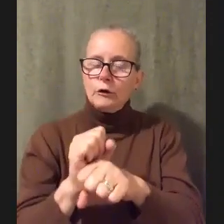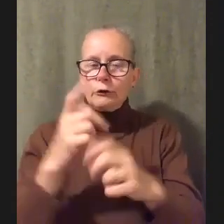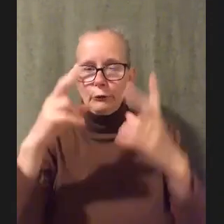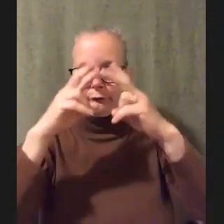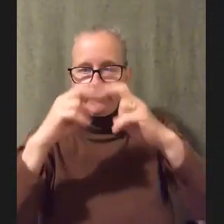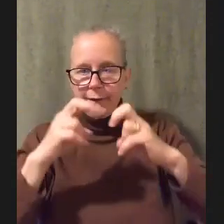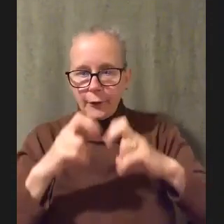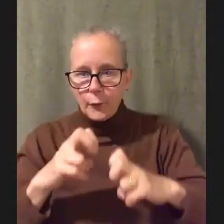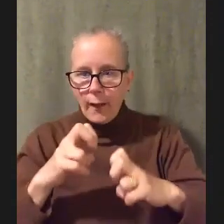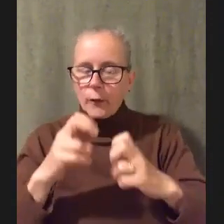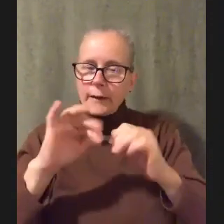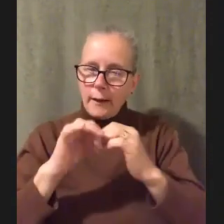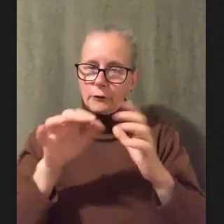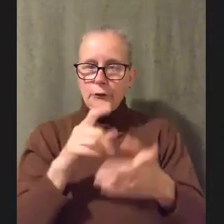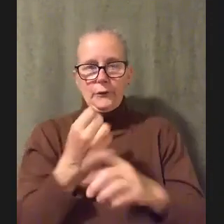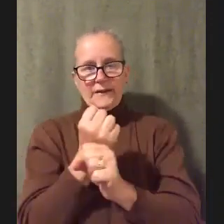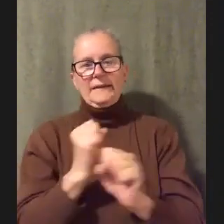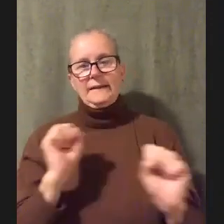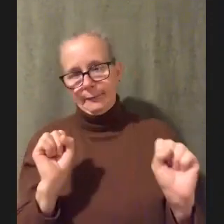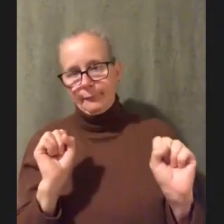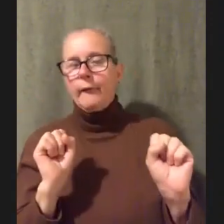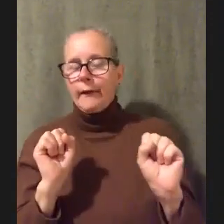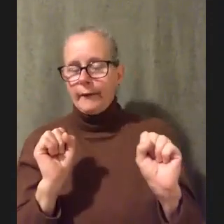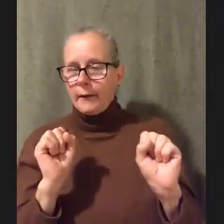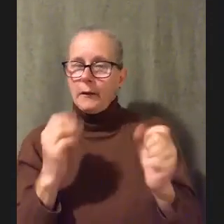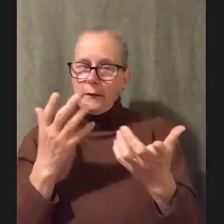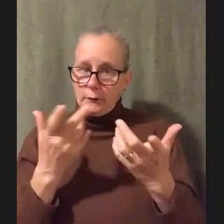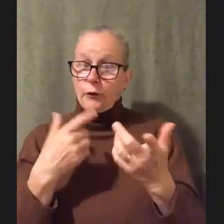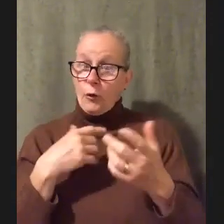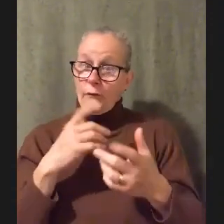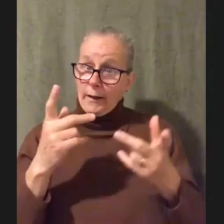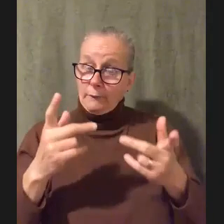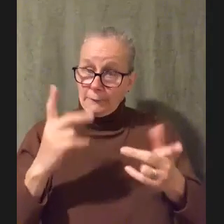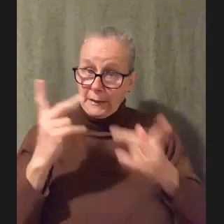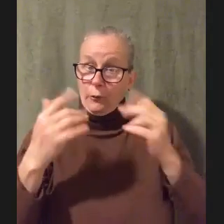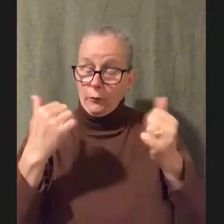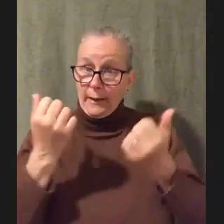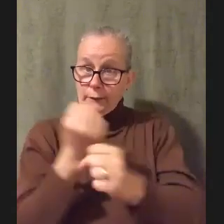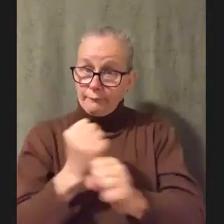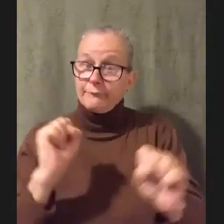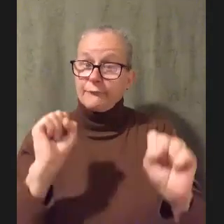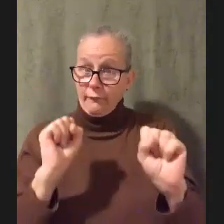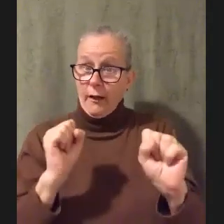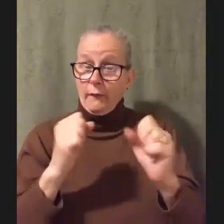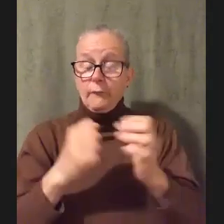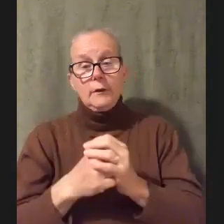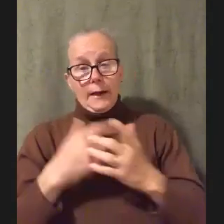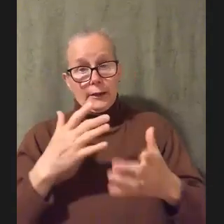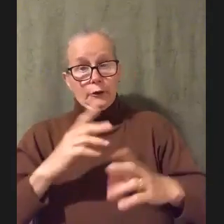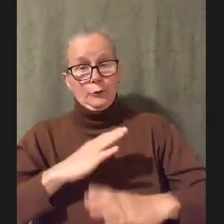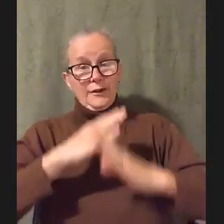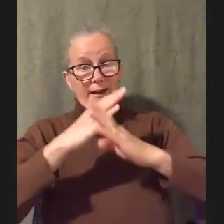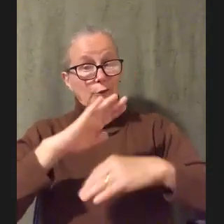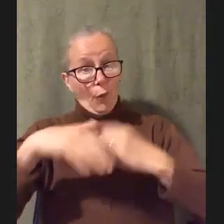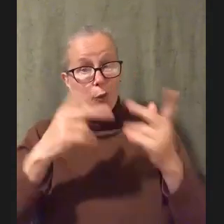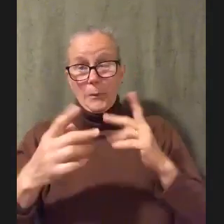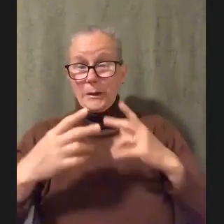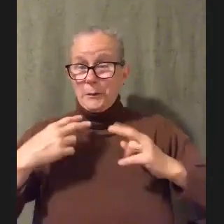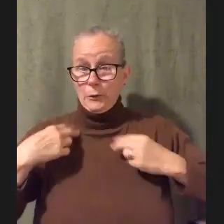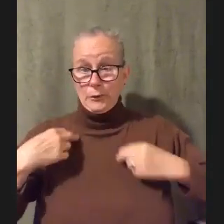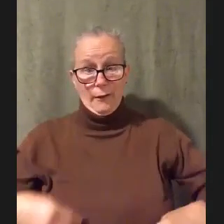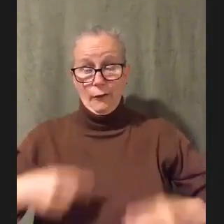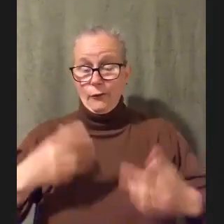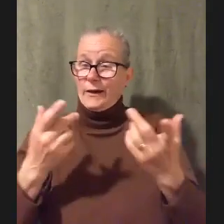measure how to do this safely so we can save lives and protect our health. And this is going to take a while, but